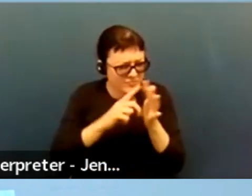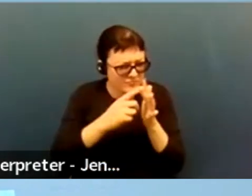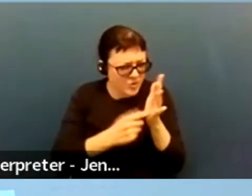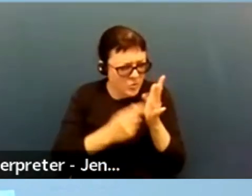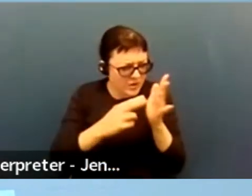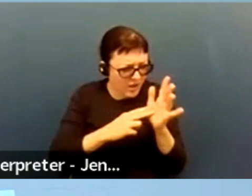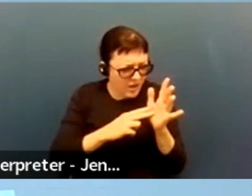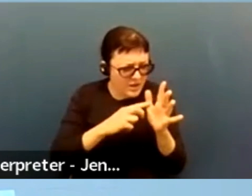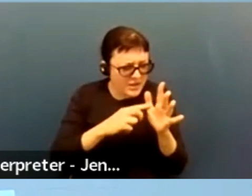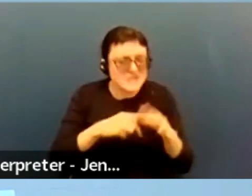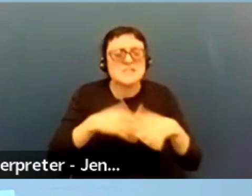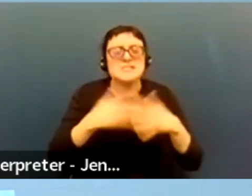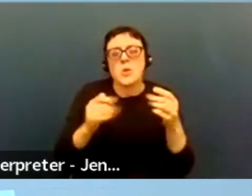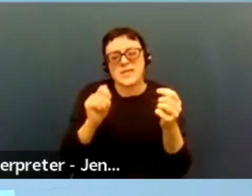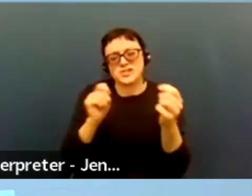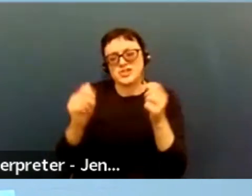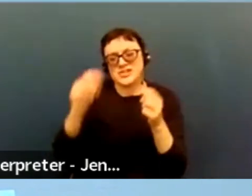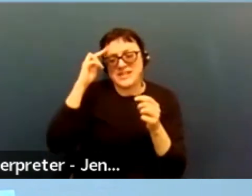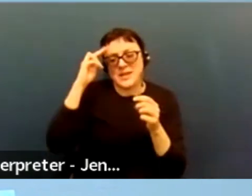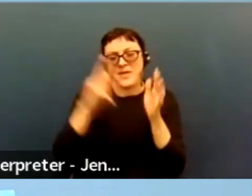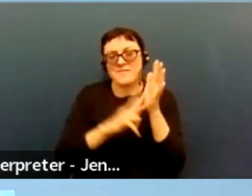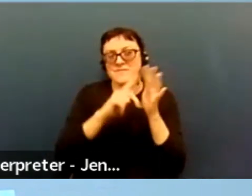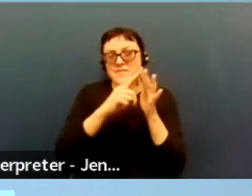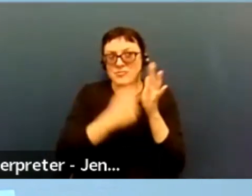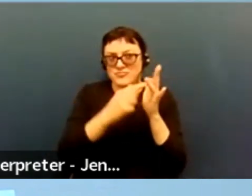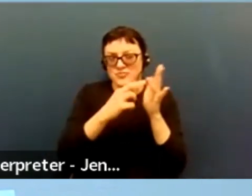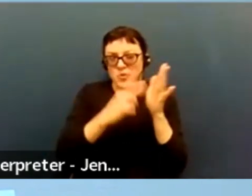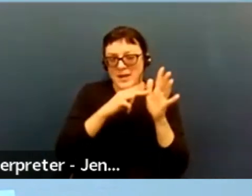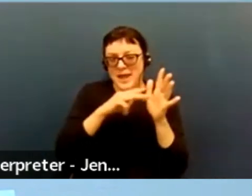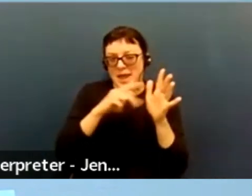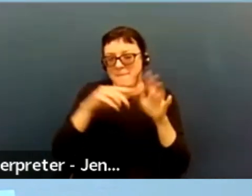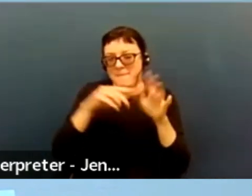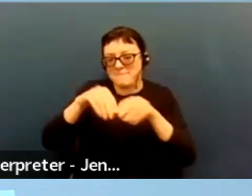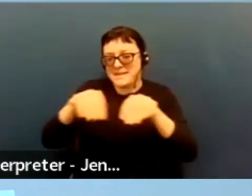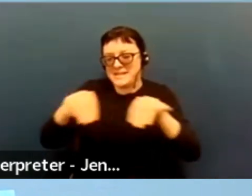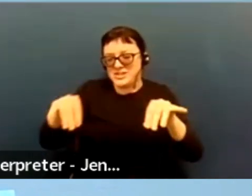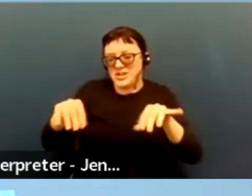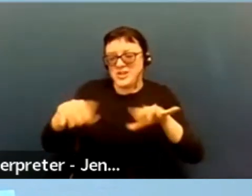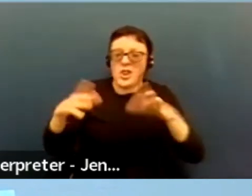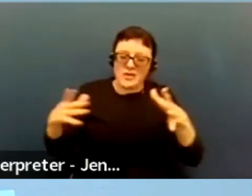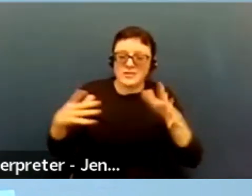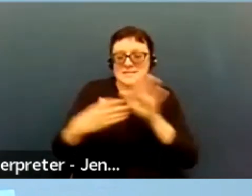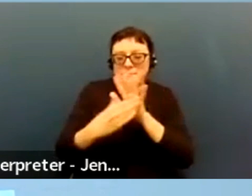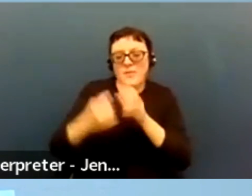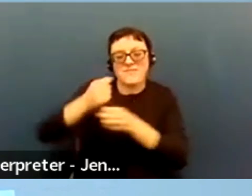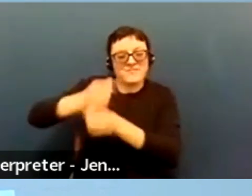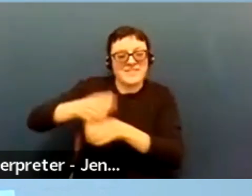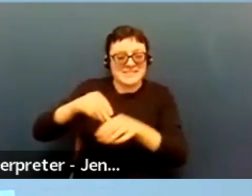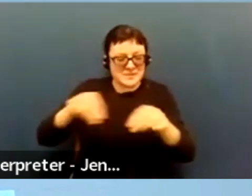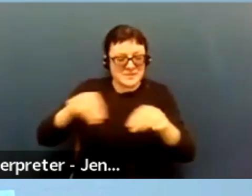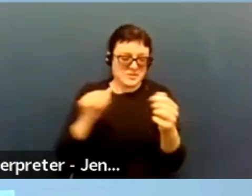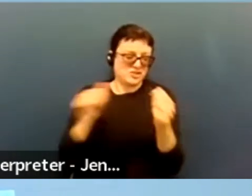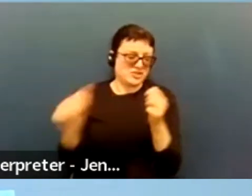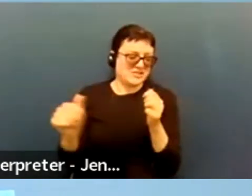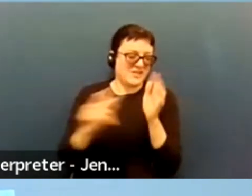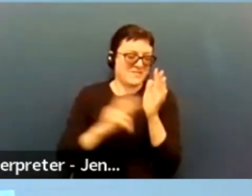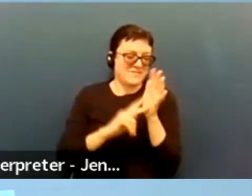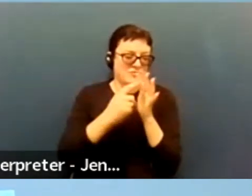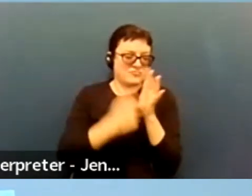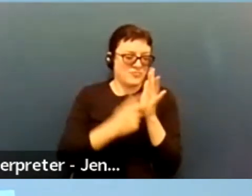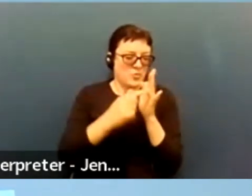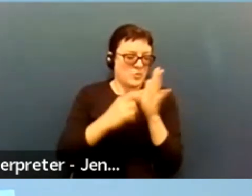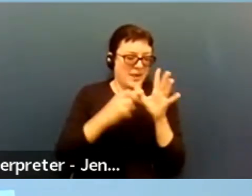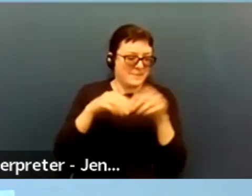they call it Verona Beach. So they kind of make it Venice Beach, but do Verona Beach. And